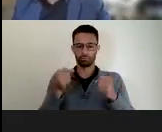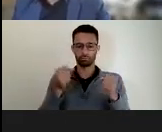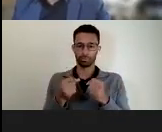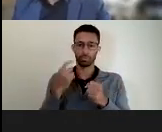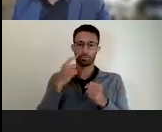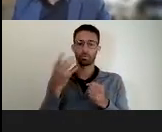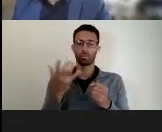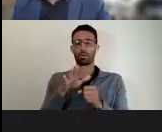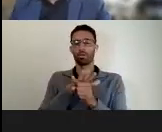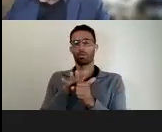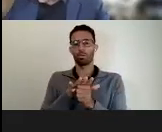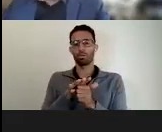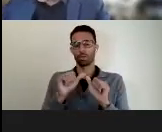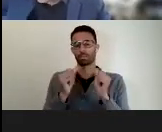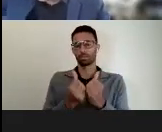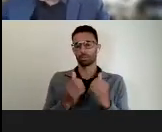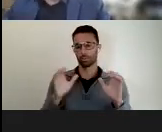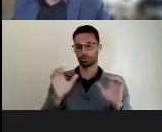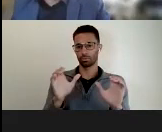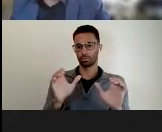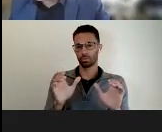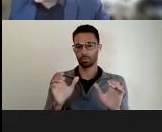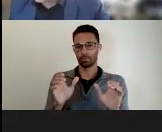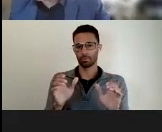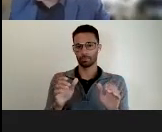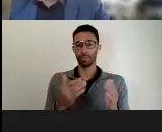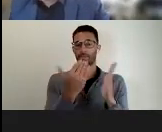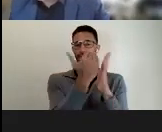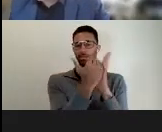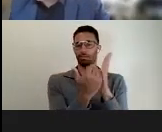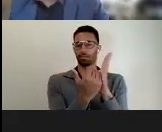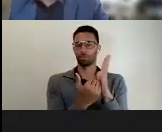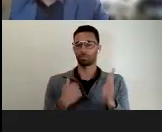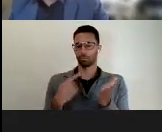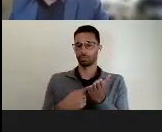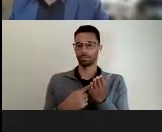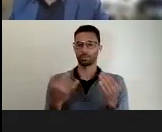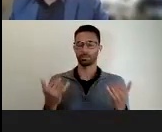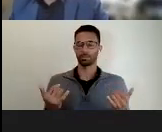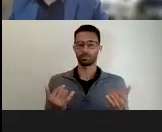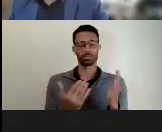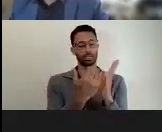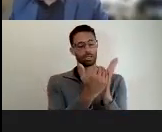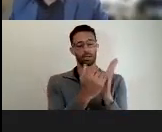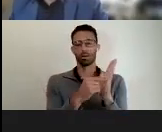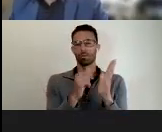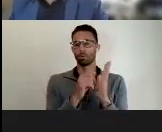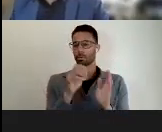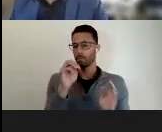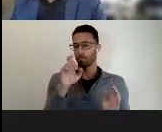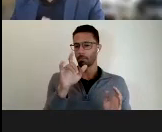are doing. So that the agenda topic earlier today with Melinda and